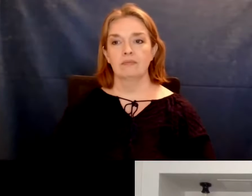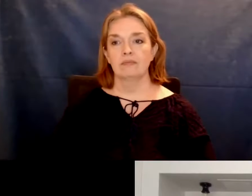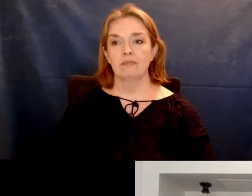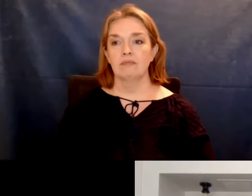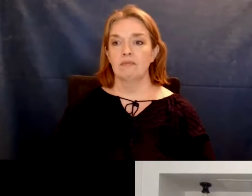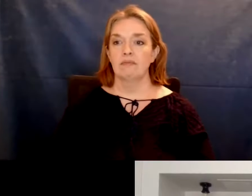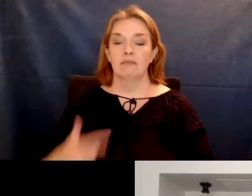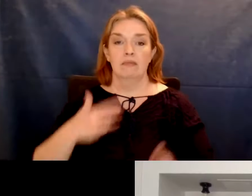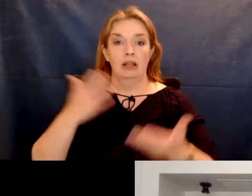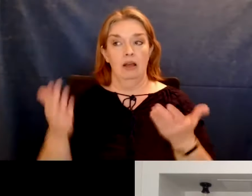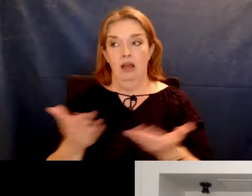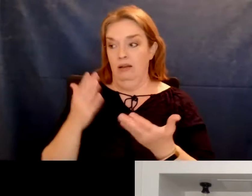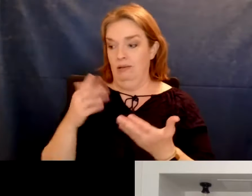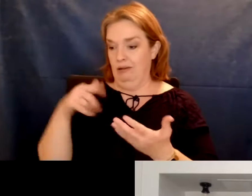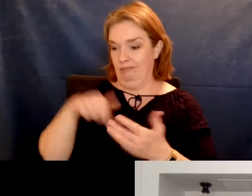circumstances, being able to,